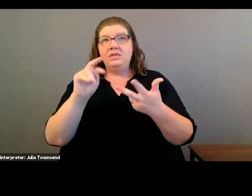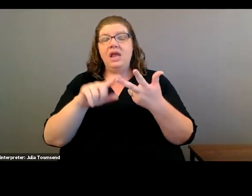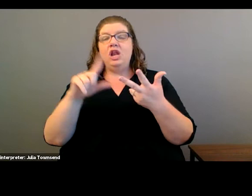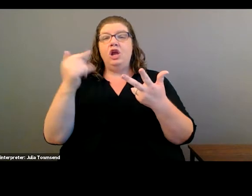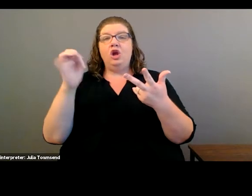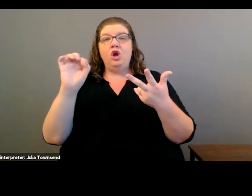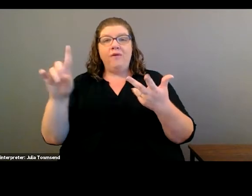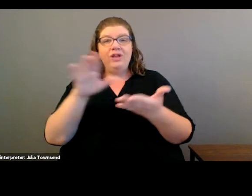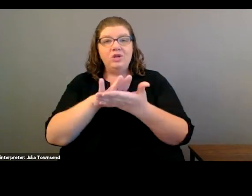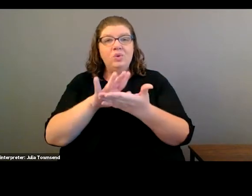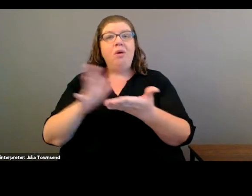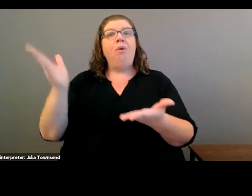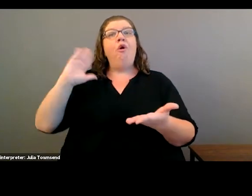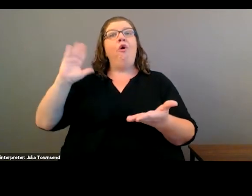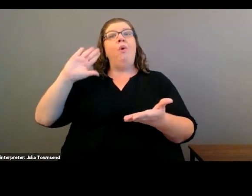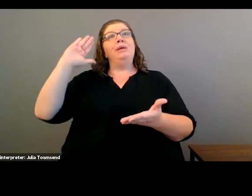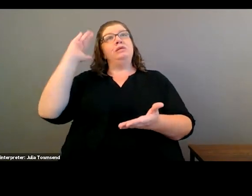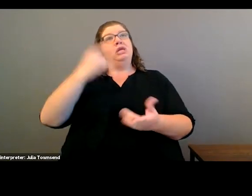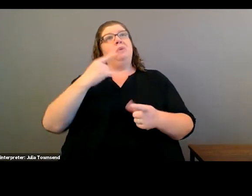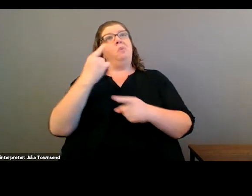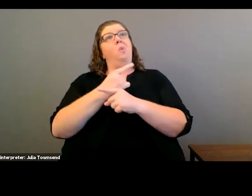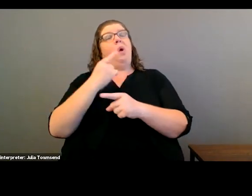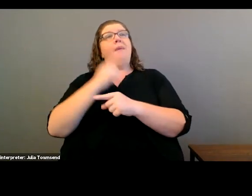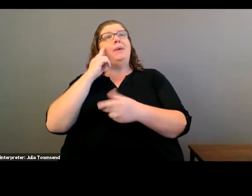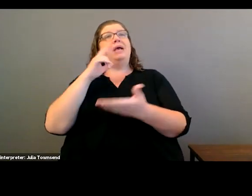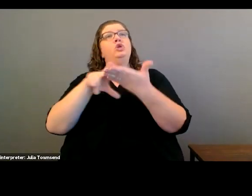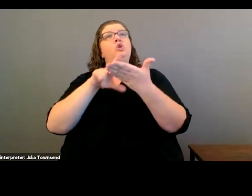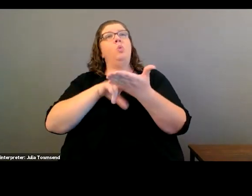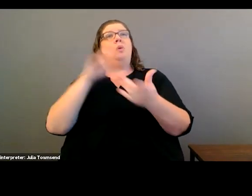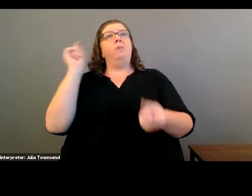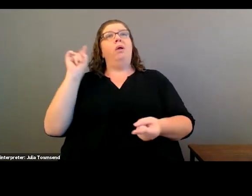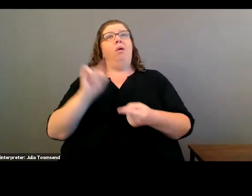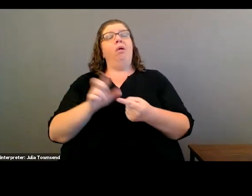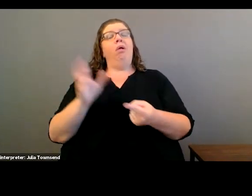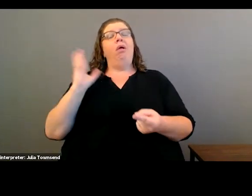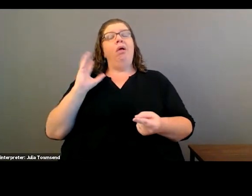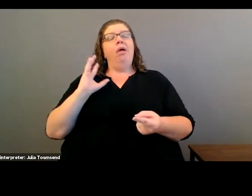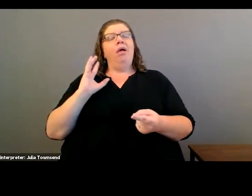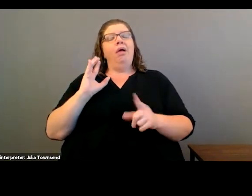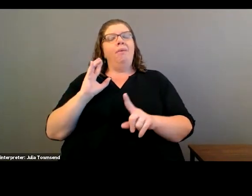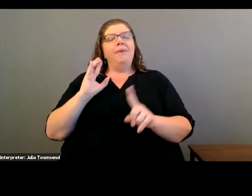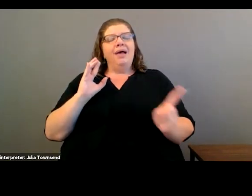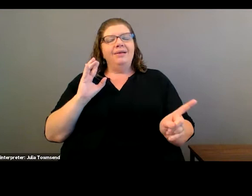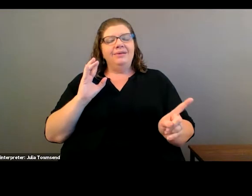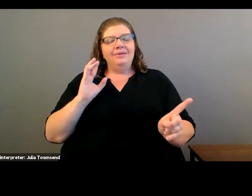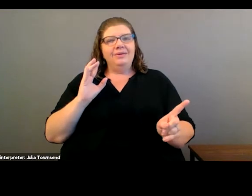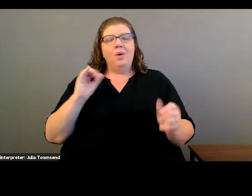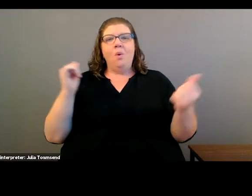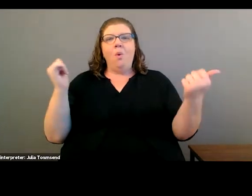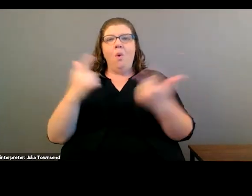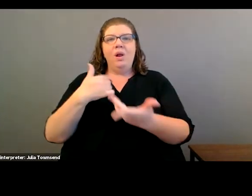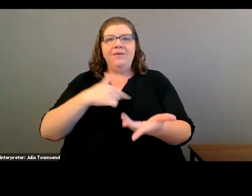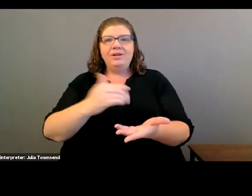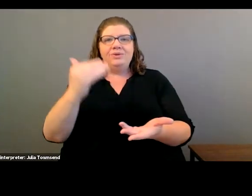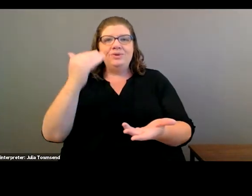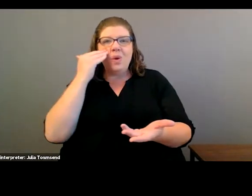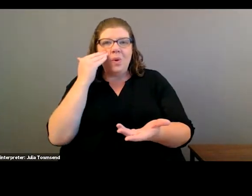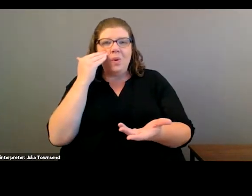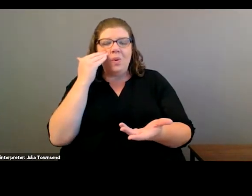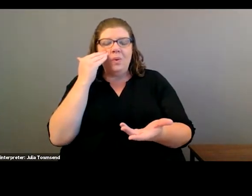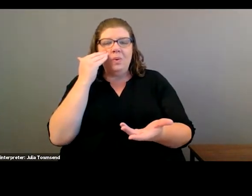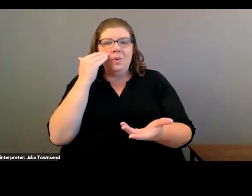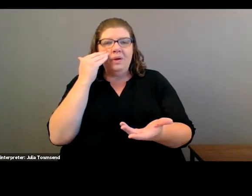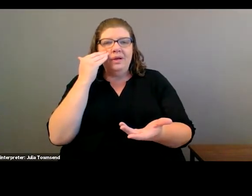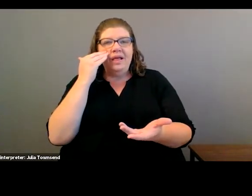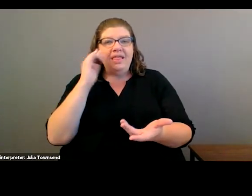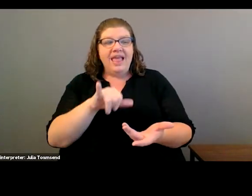Oh, there was declining enrollment. We don't need these schools. Well, we all know what a